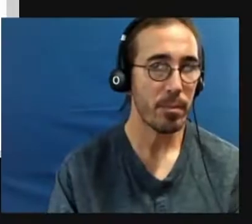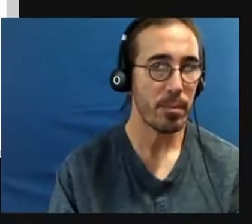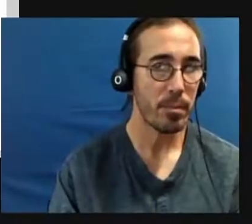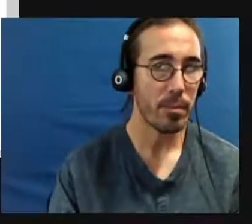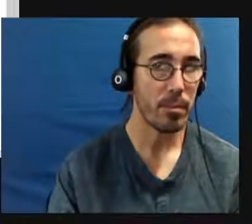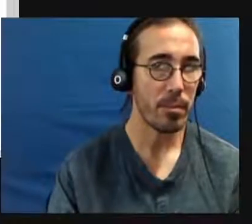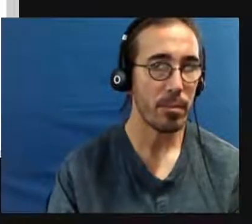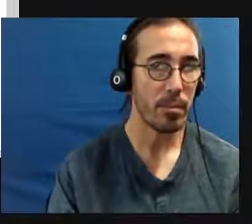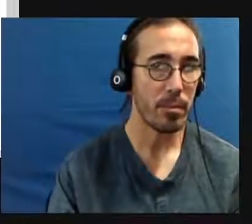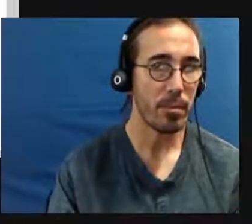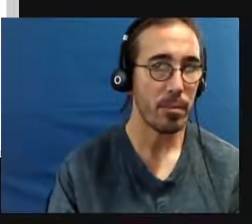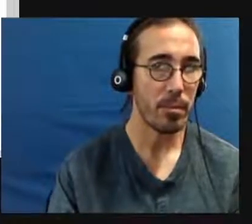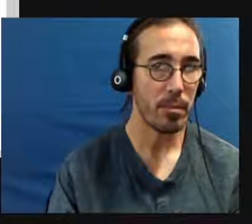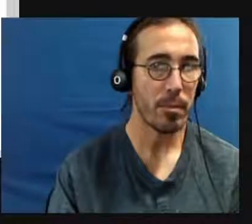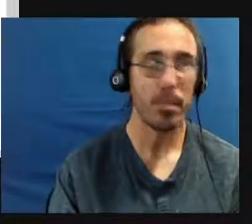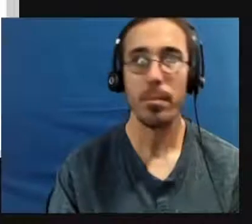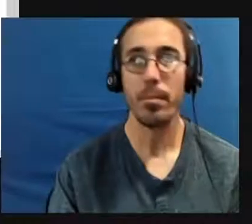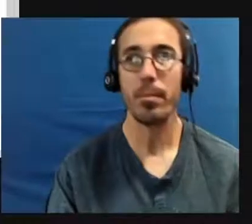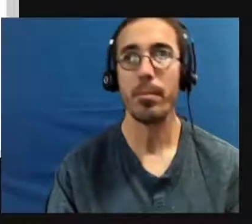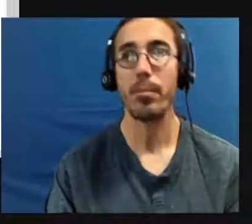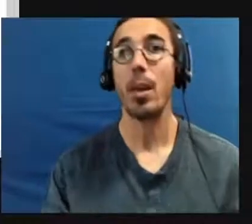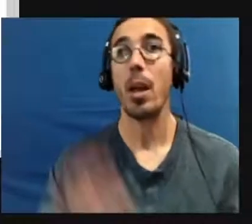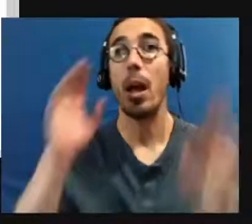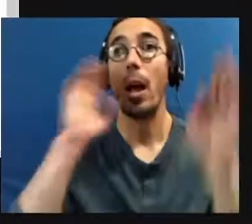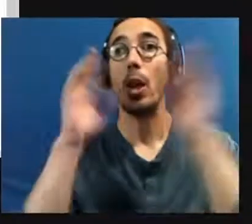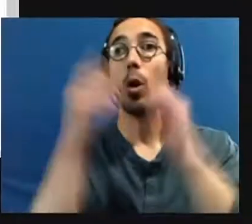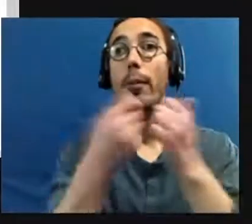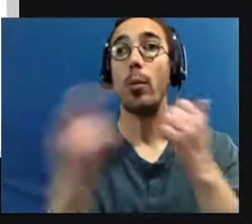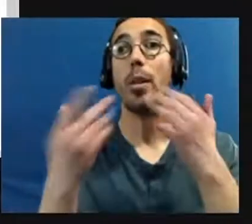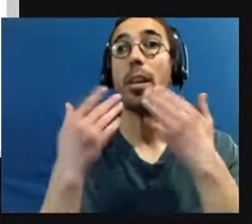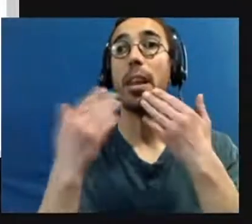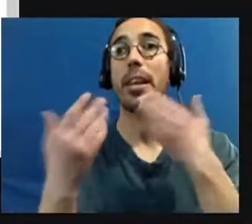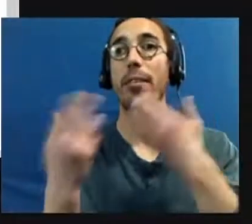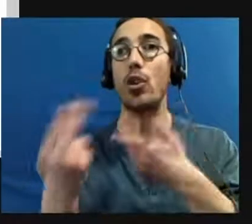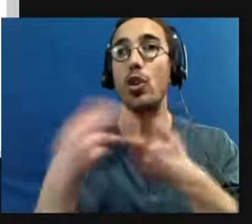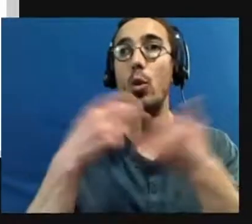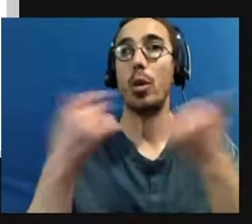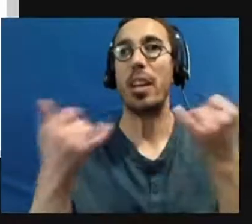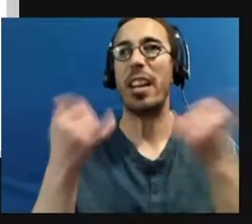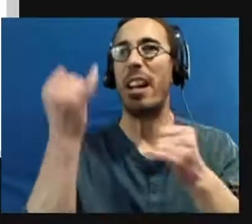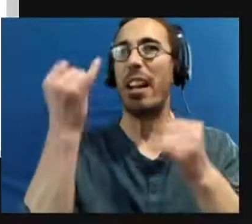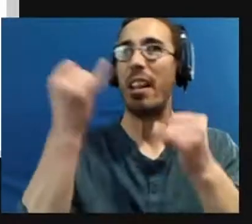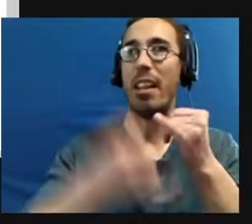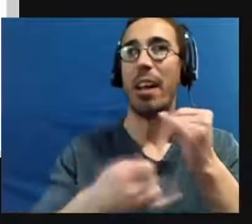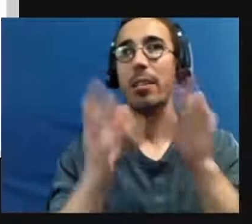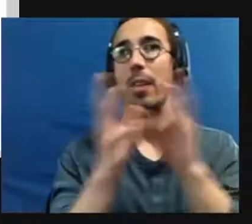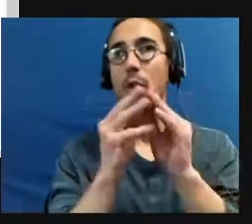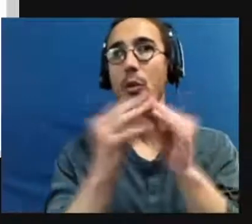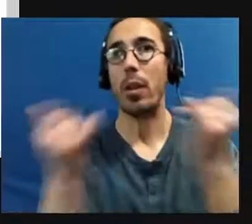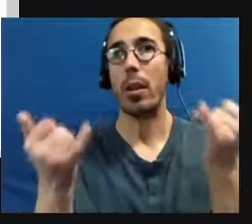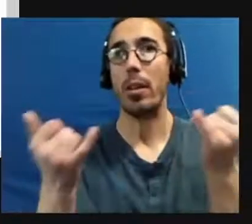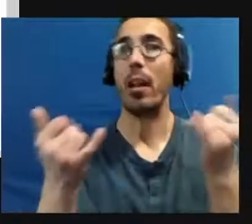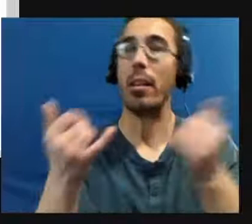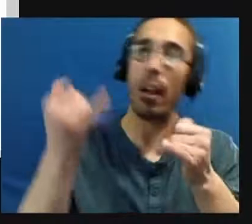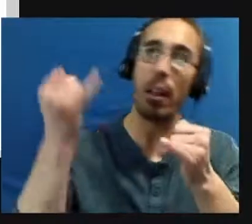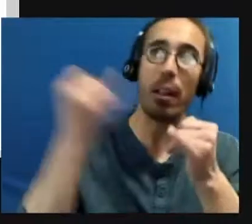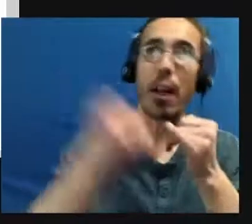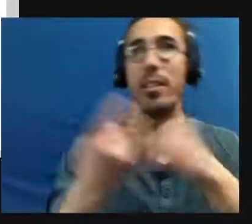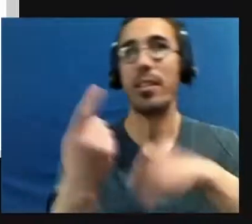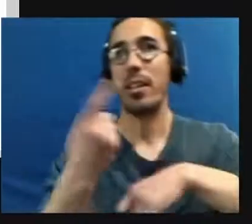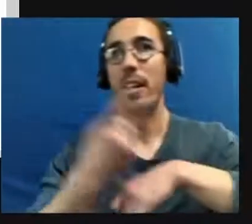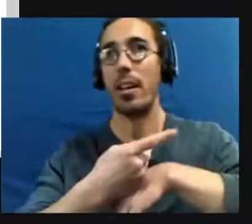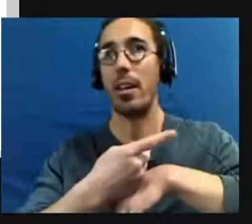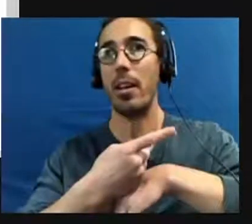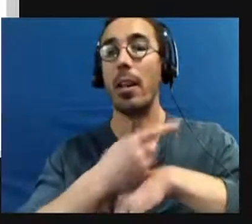Hi, everyone. Thank you so much for being here at the last session for the last day of what I personally think